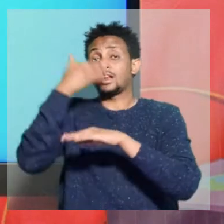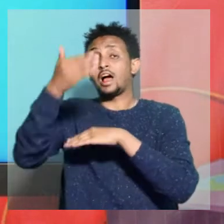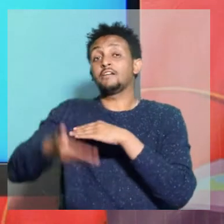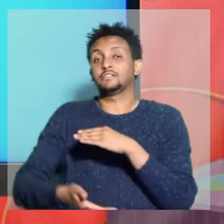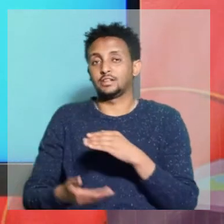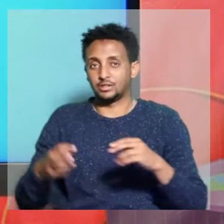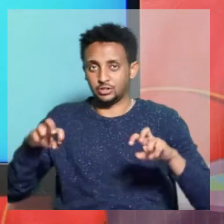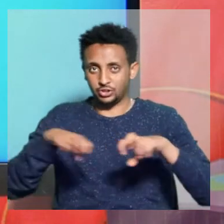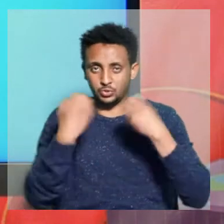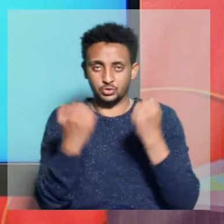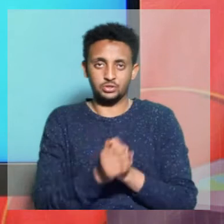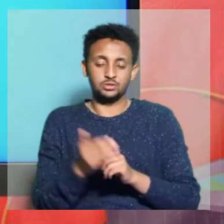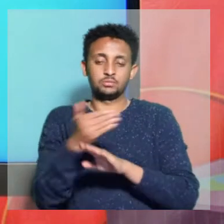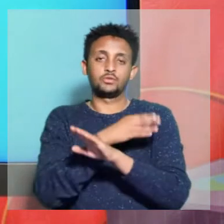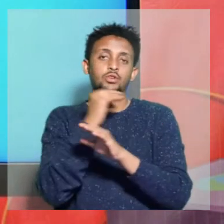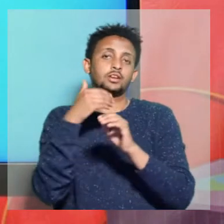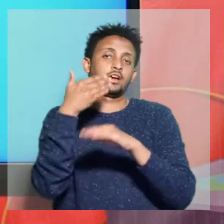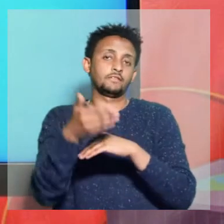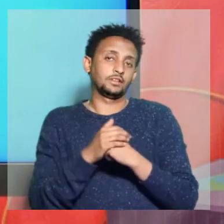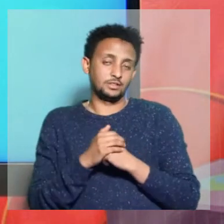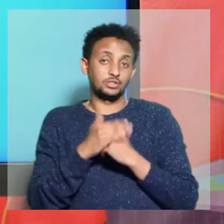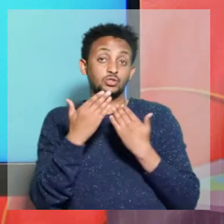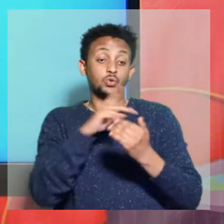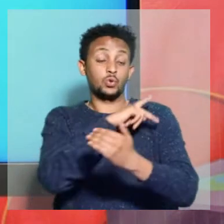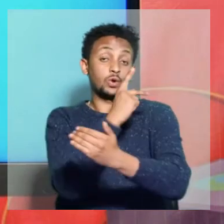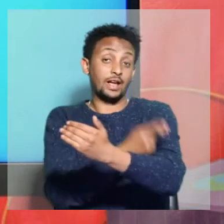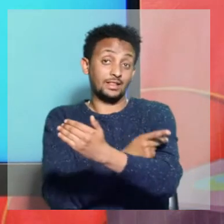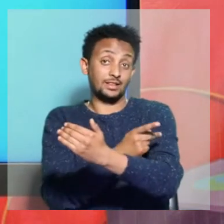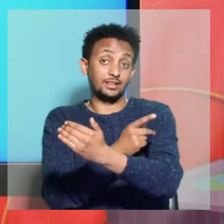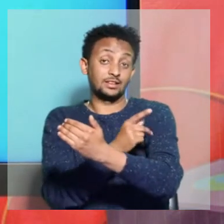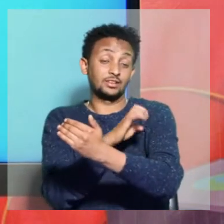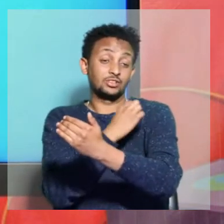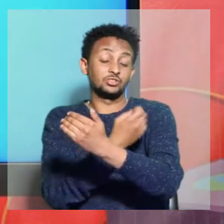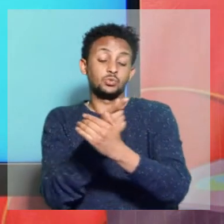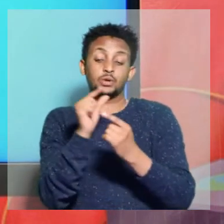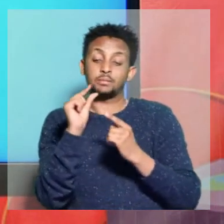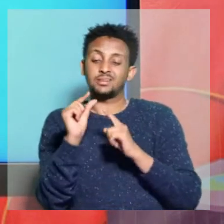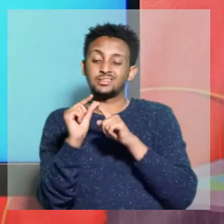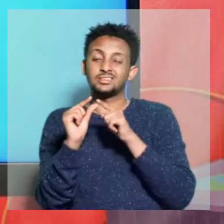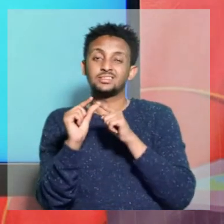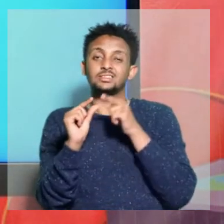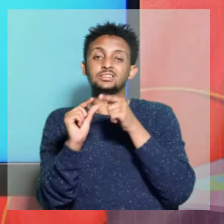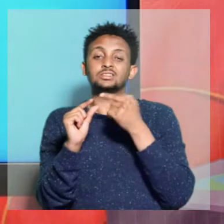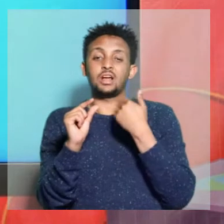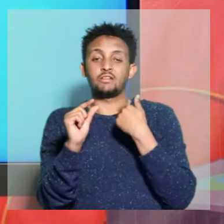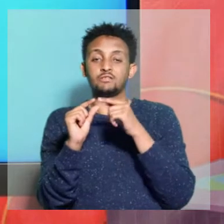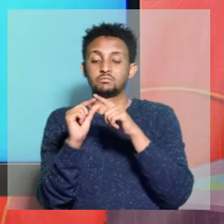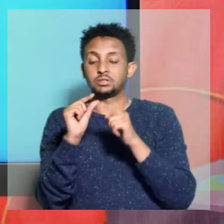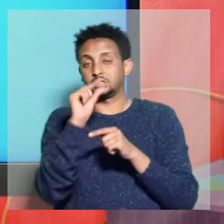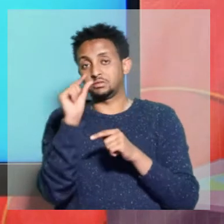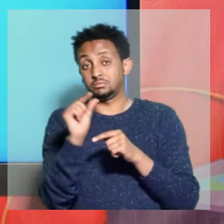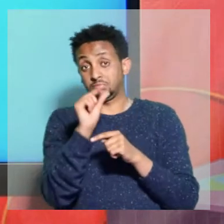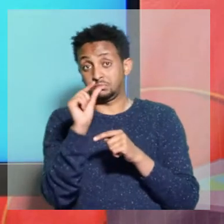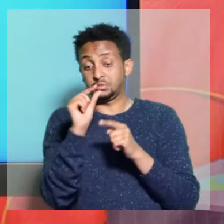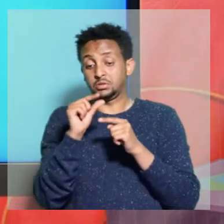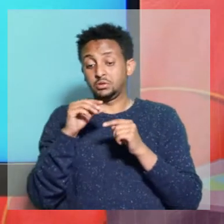after collision. Before and after collision. So the kinetic energy of the particle, suppose here you have a particle, and that